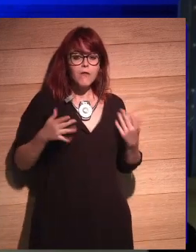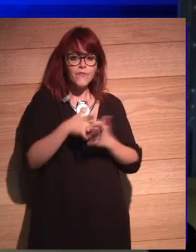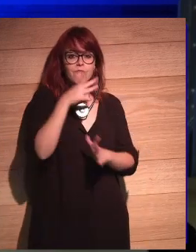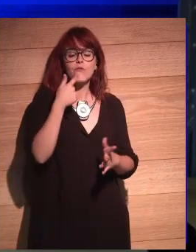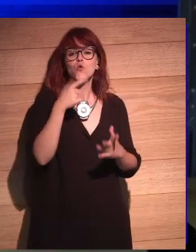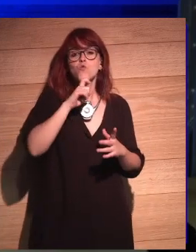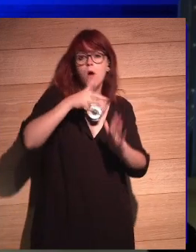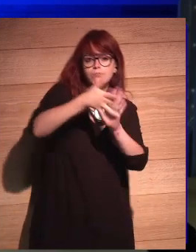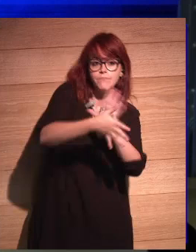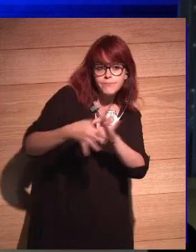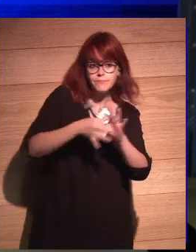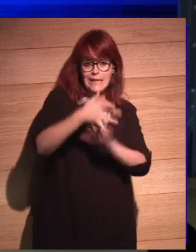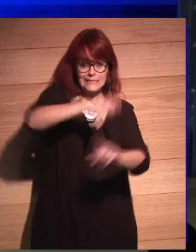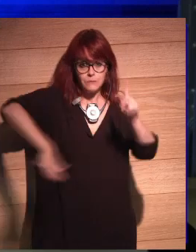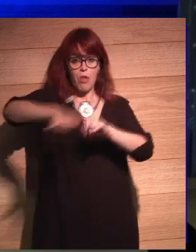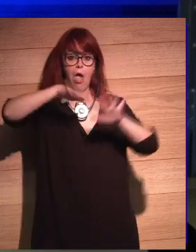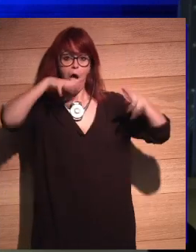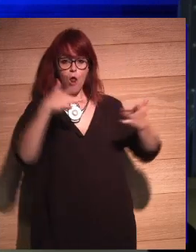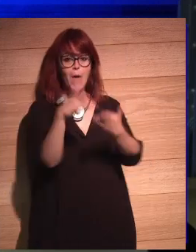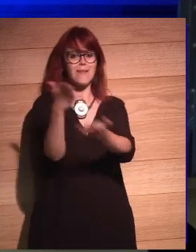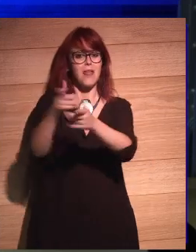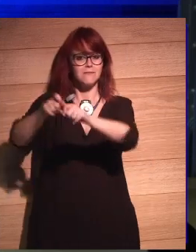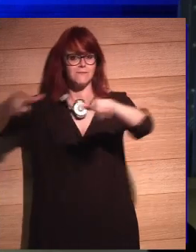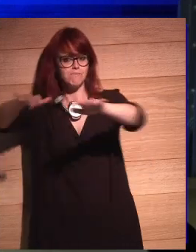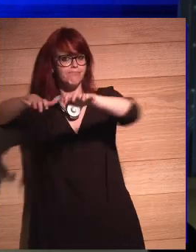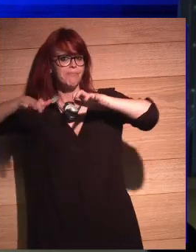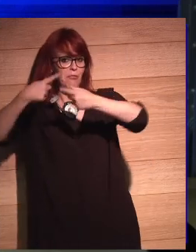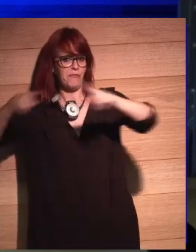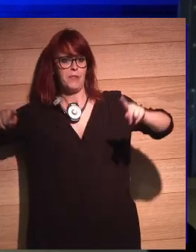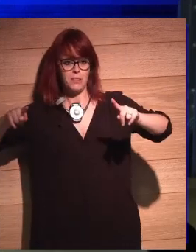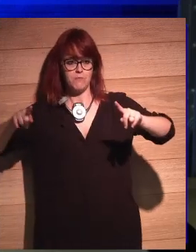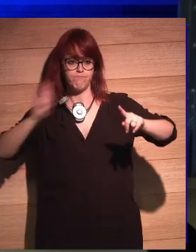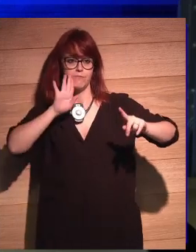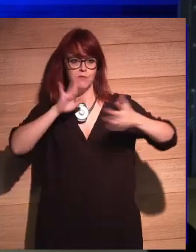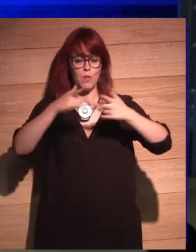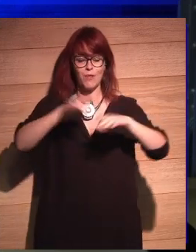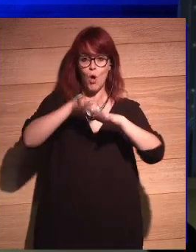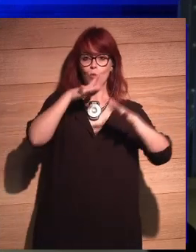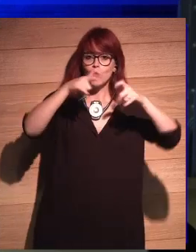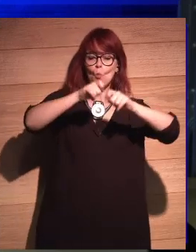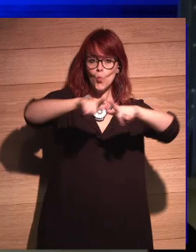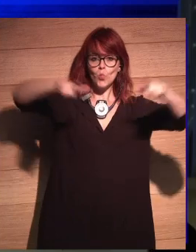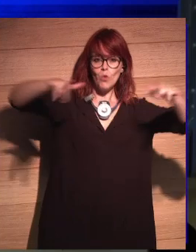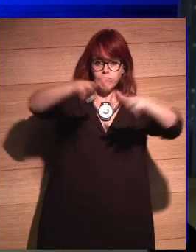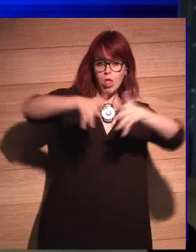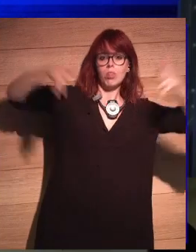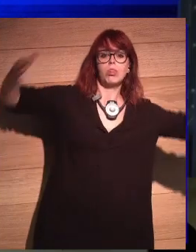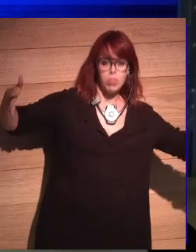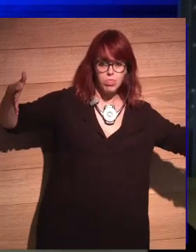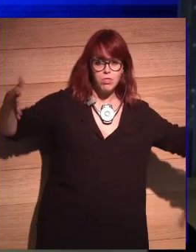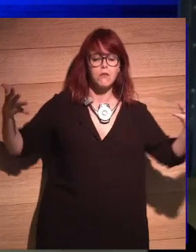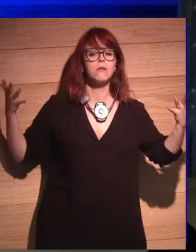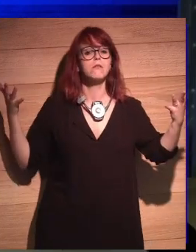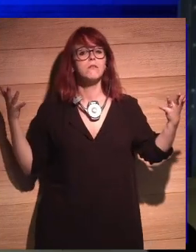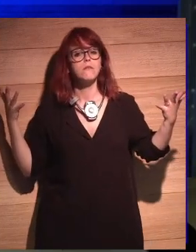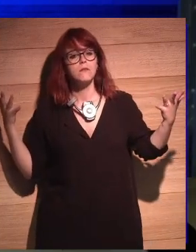very different from a classroom. It feels quite epic in this space. And to be fair, I didn't listen